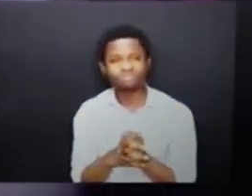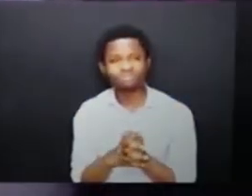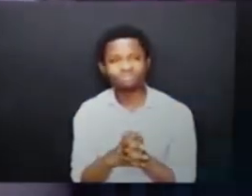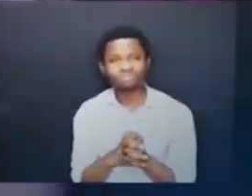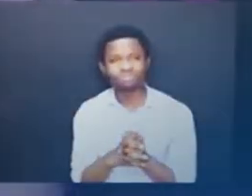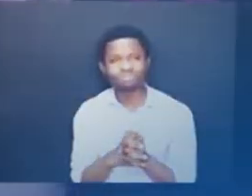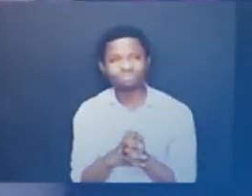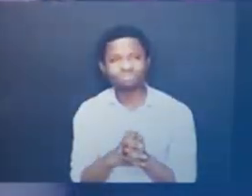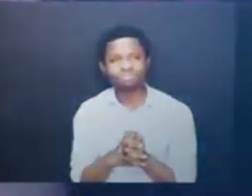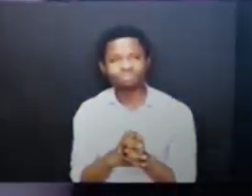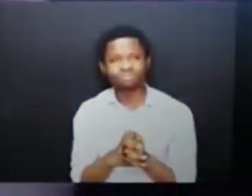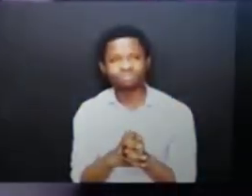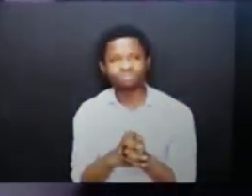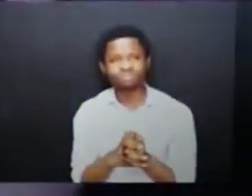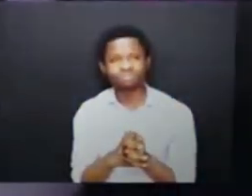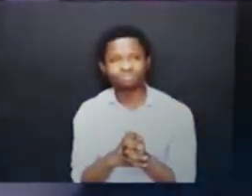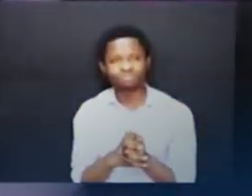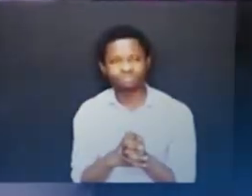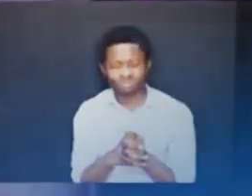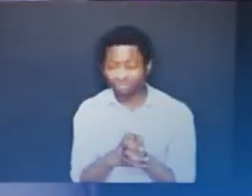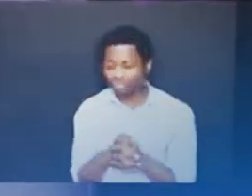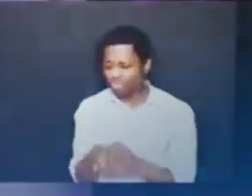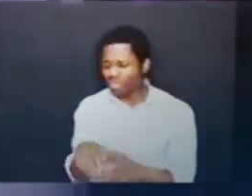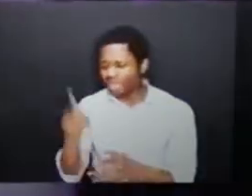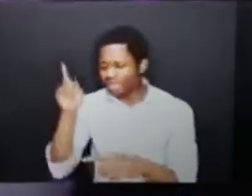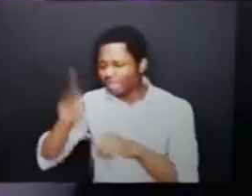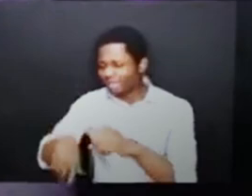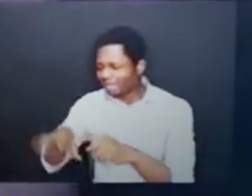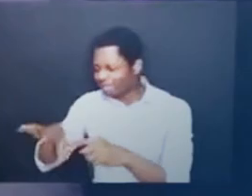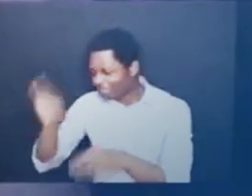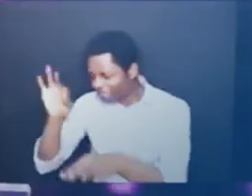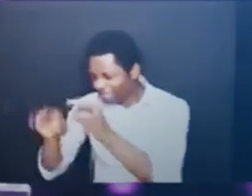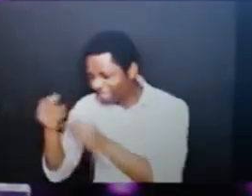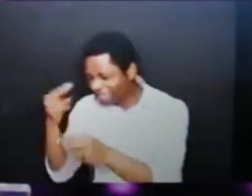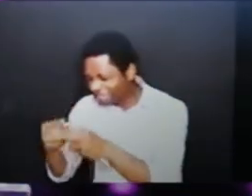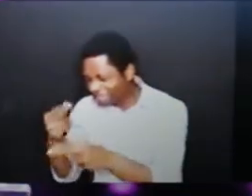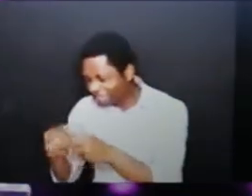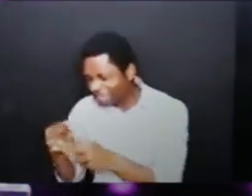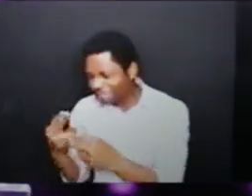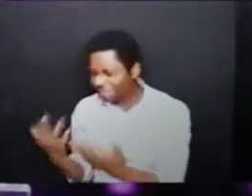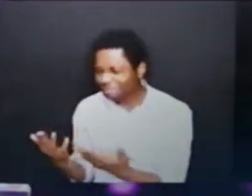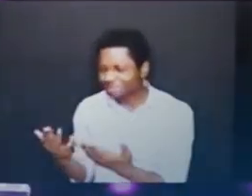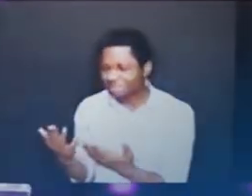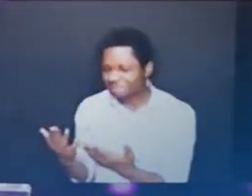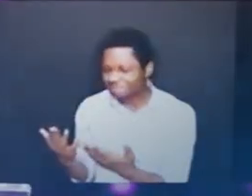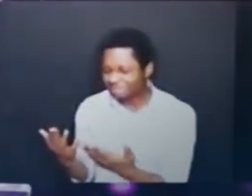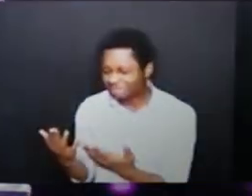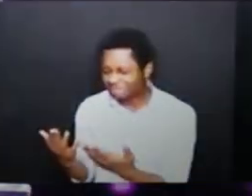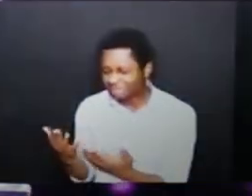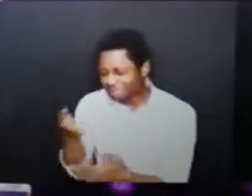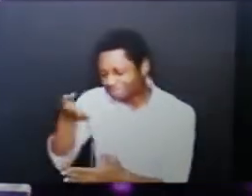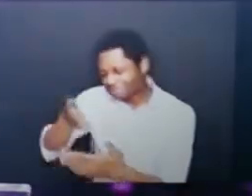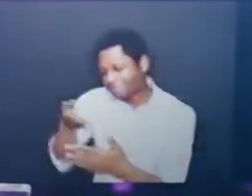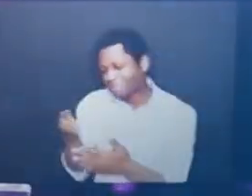find names like Eric Nyamekye. Maybe you can have Kwesi Ano in it, but